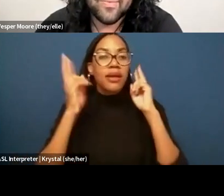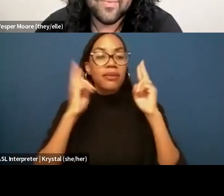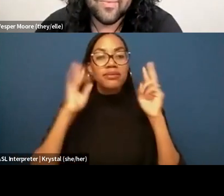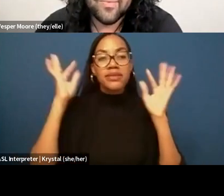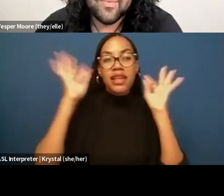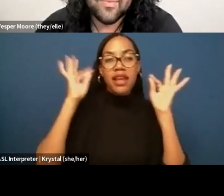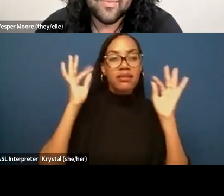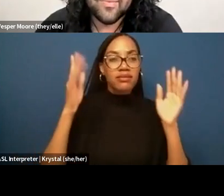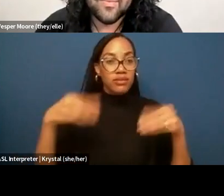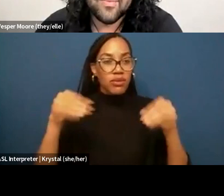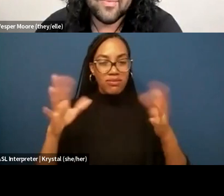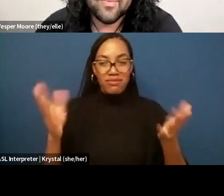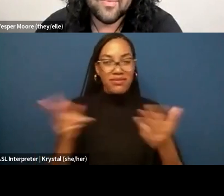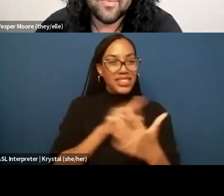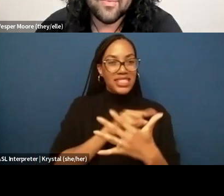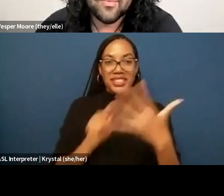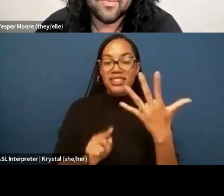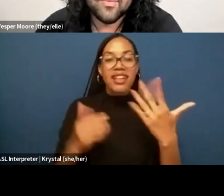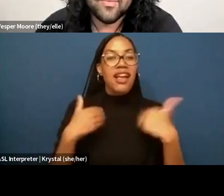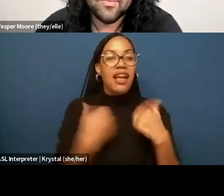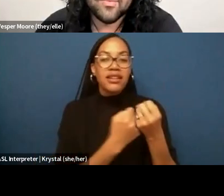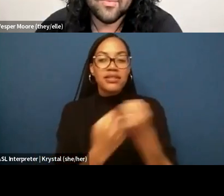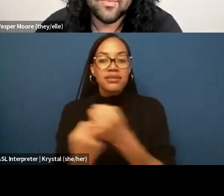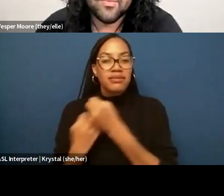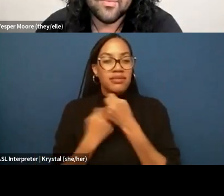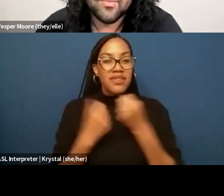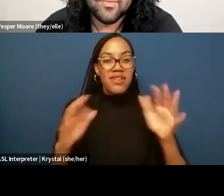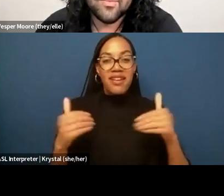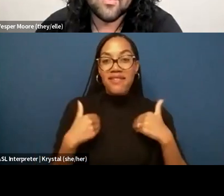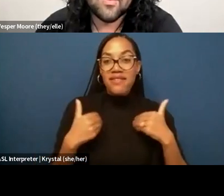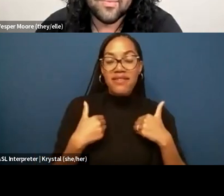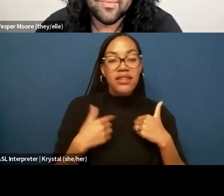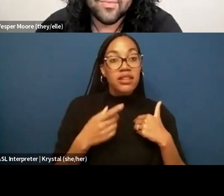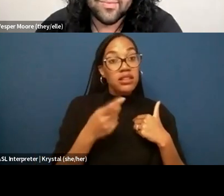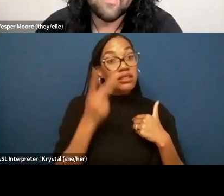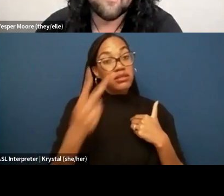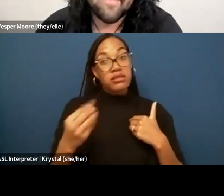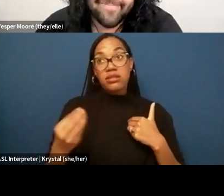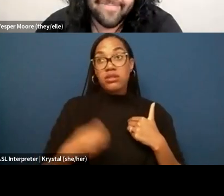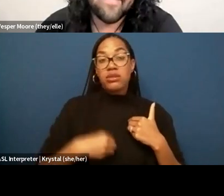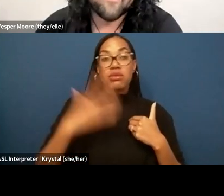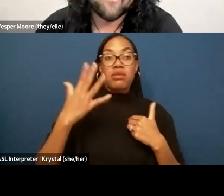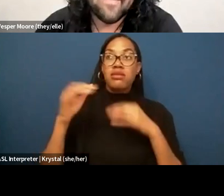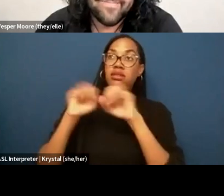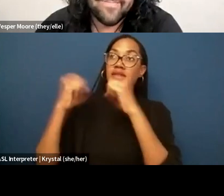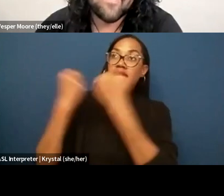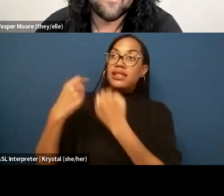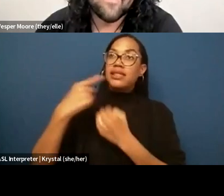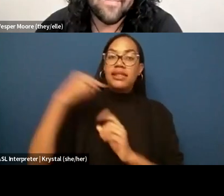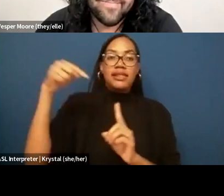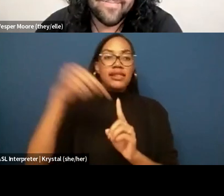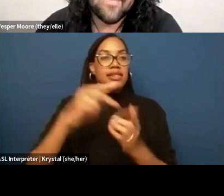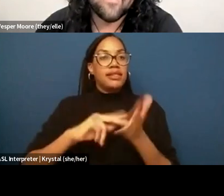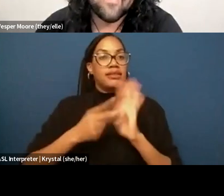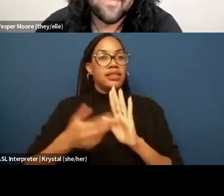our legacy of healing so that it's not obscured by the white kind of medical industrial complex that says only this is what is healing, right?